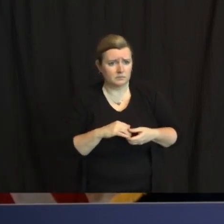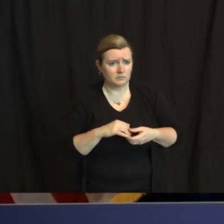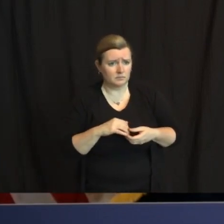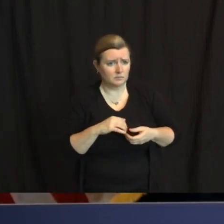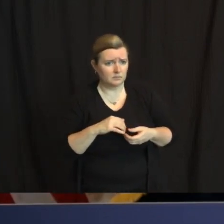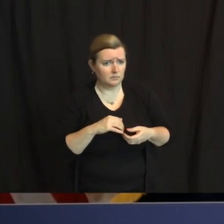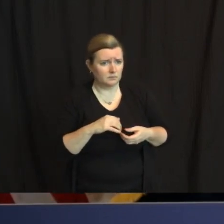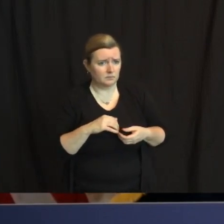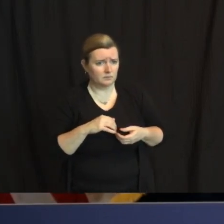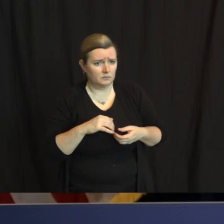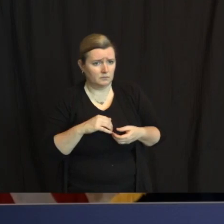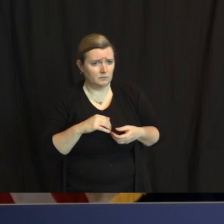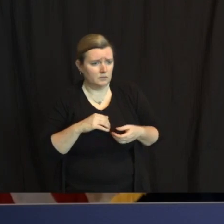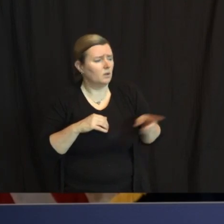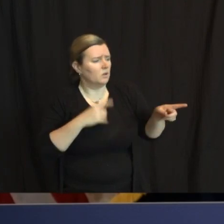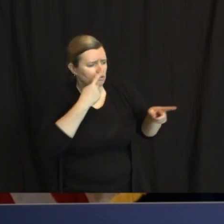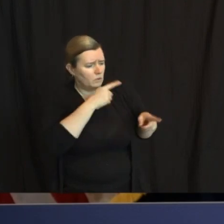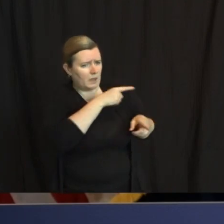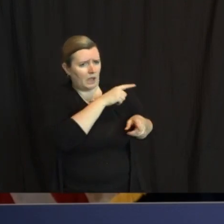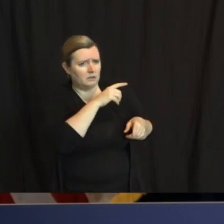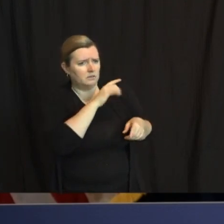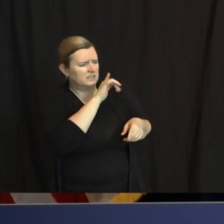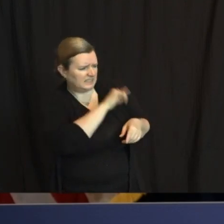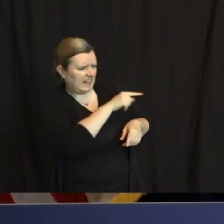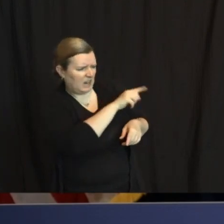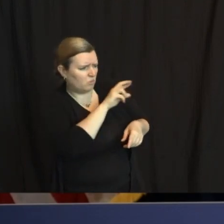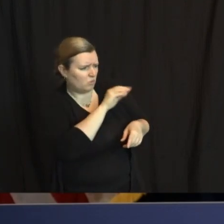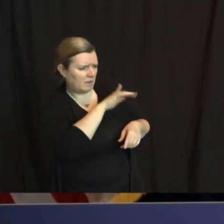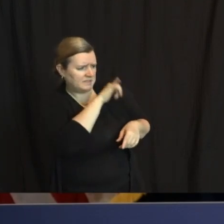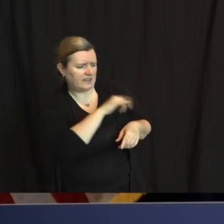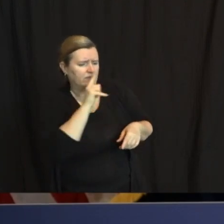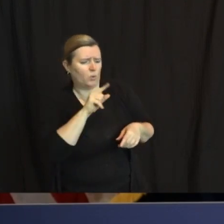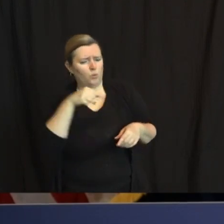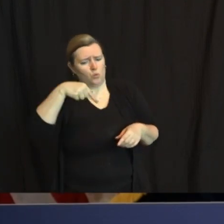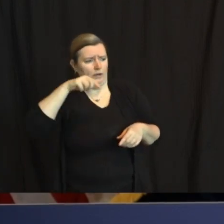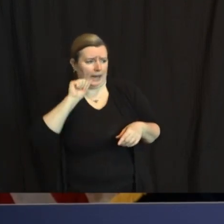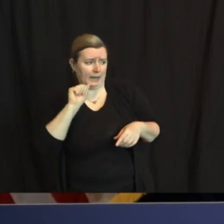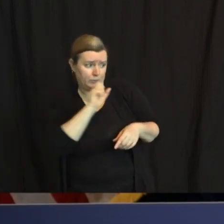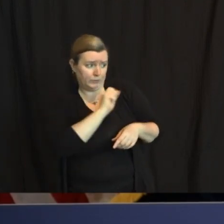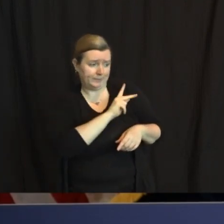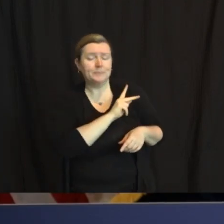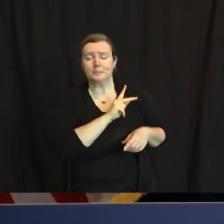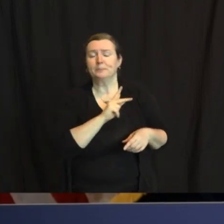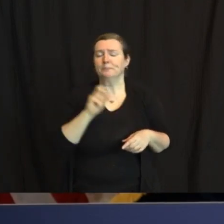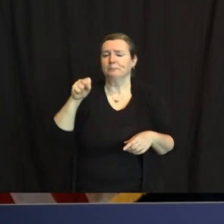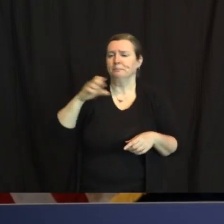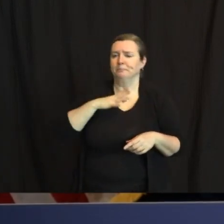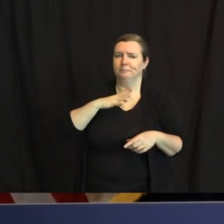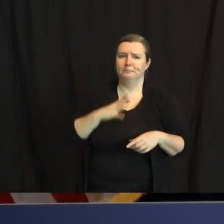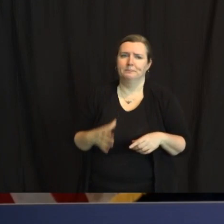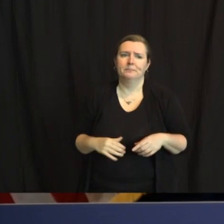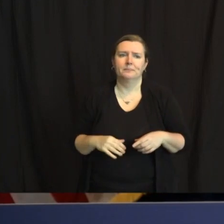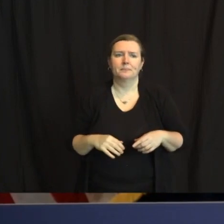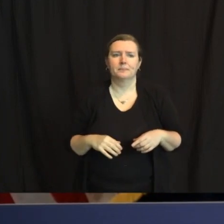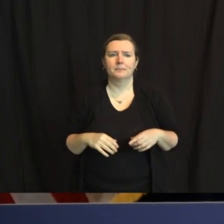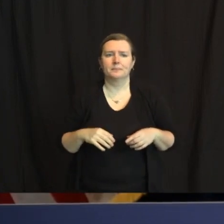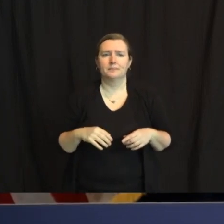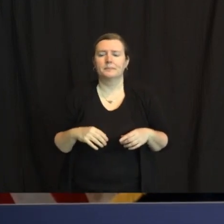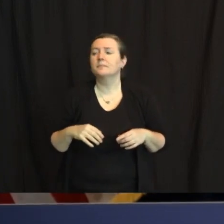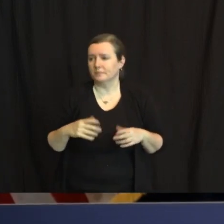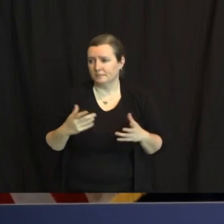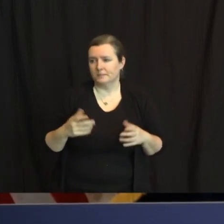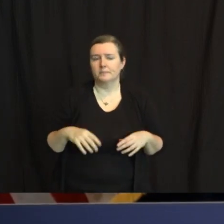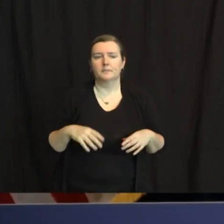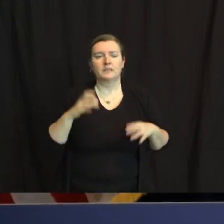in today. Let's hear from a guy we all know very well, Superintendent of State Police, Pat